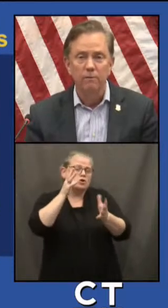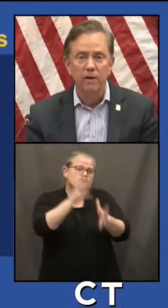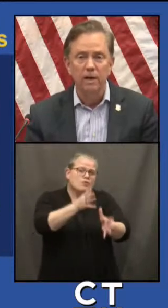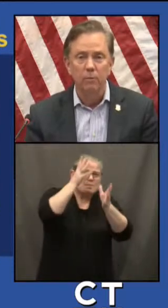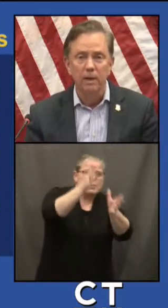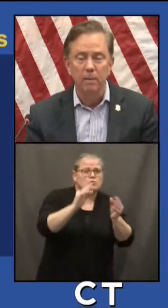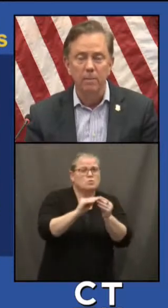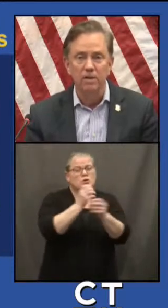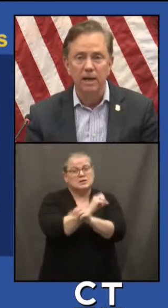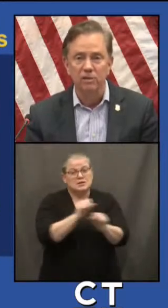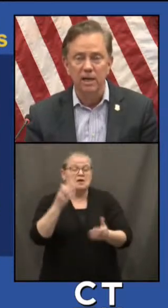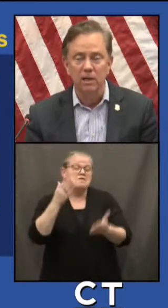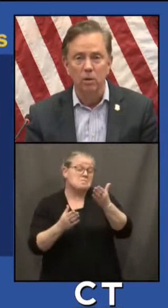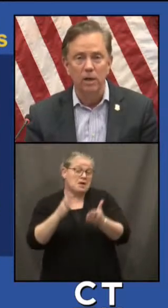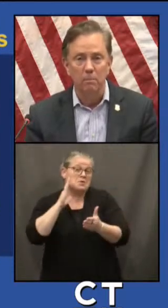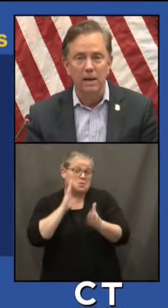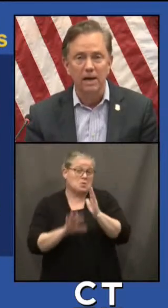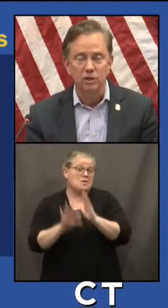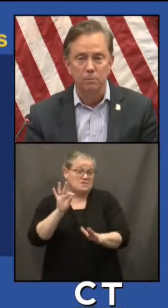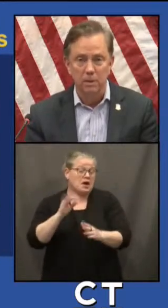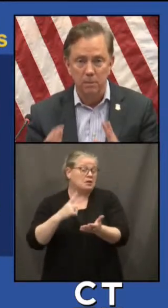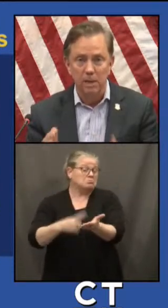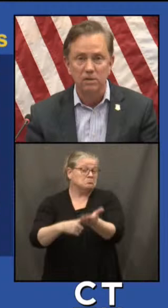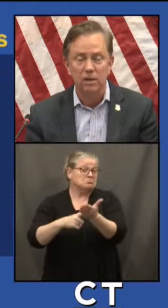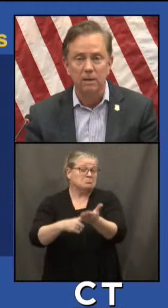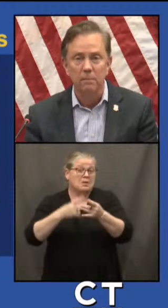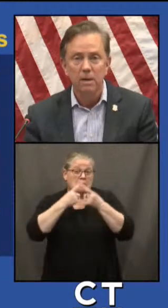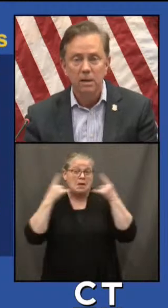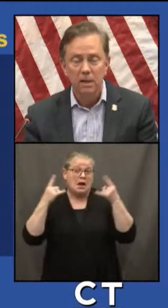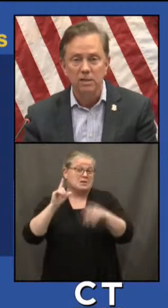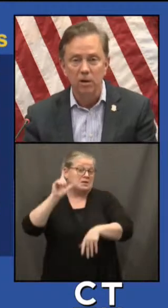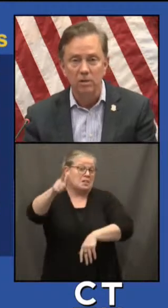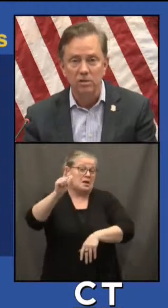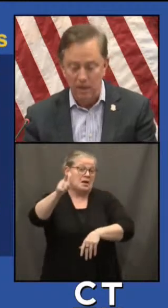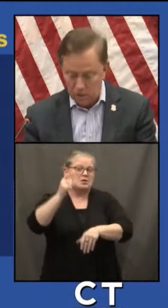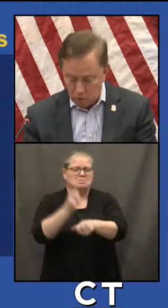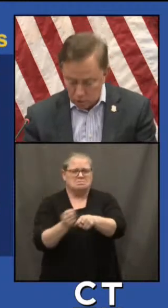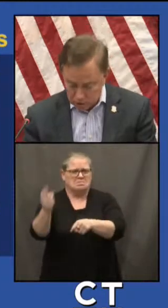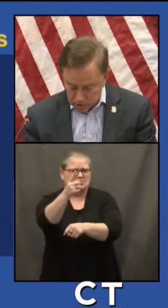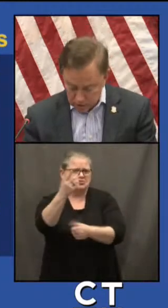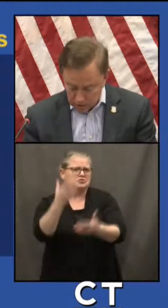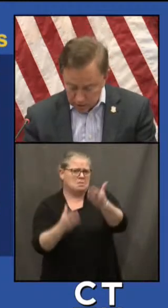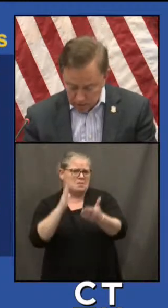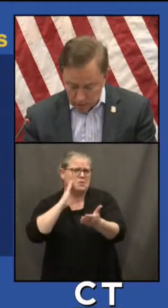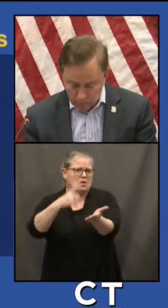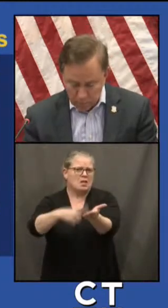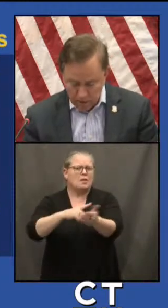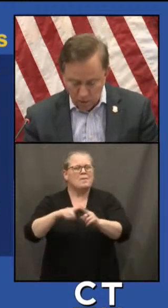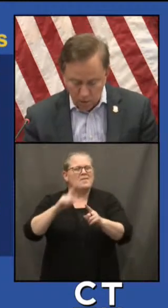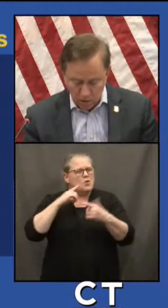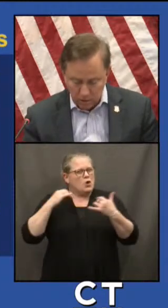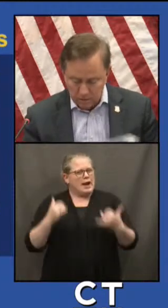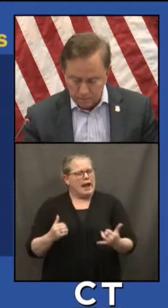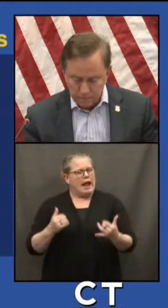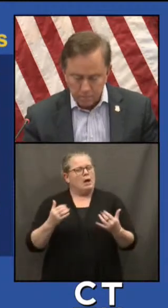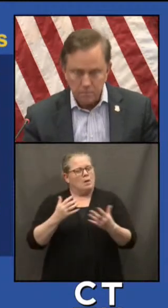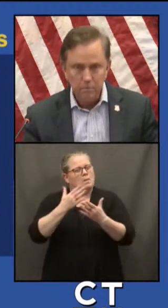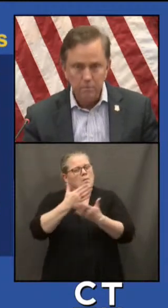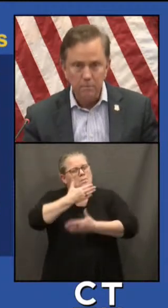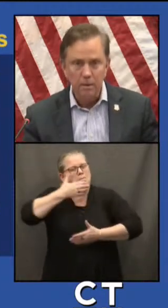We'll find that we can maybe take a second look at masks. But in the meantime, let's err on the side of caution a little bit longer.